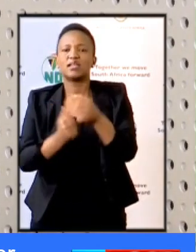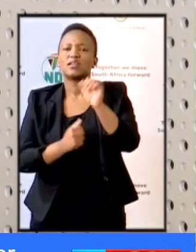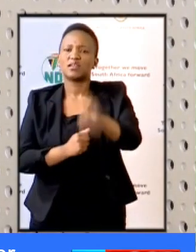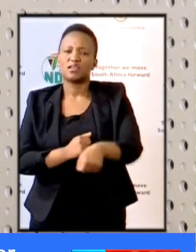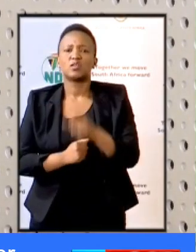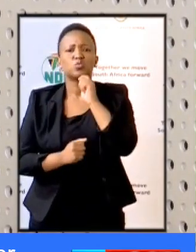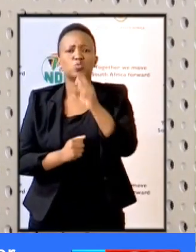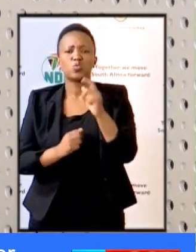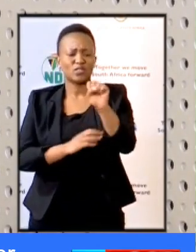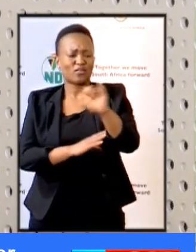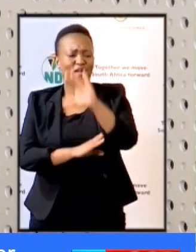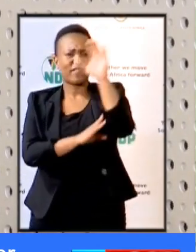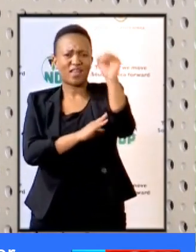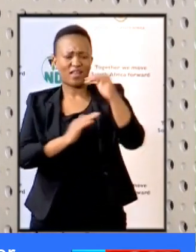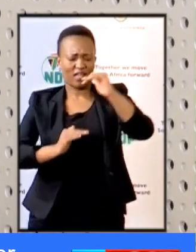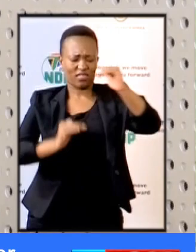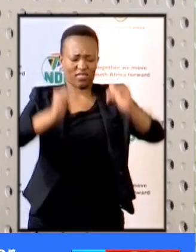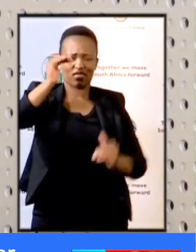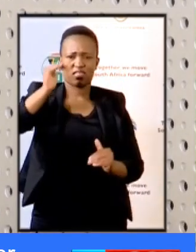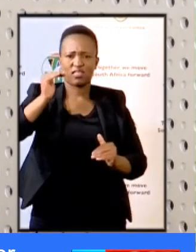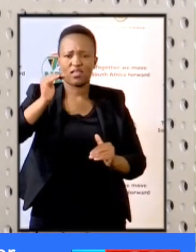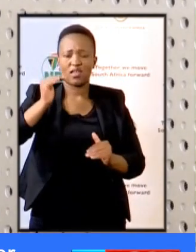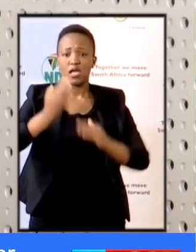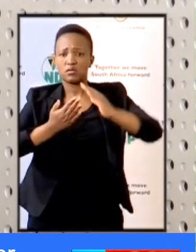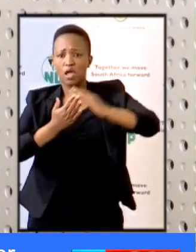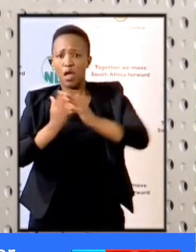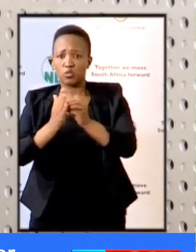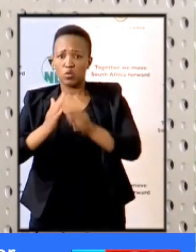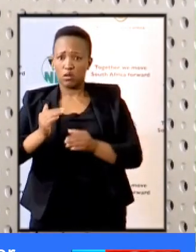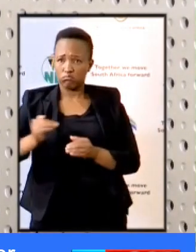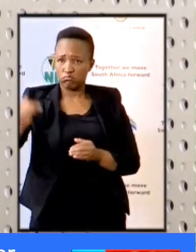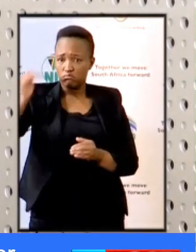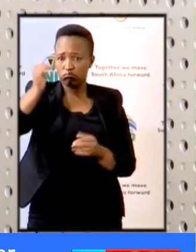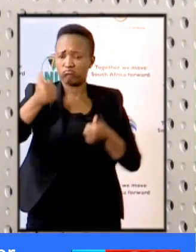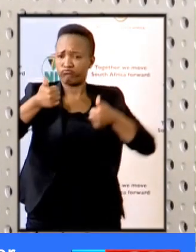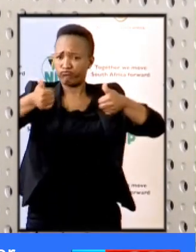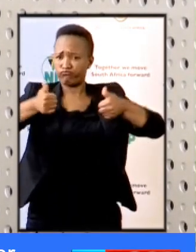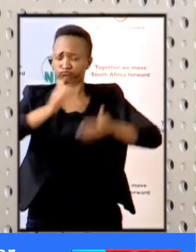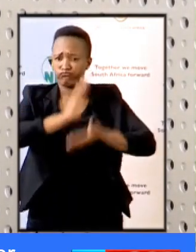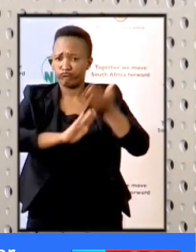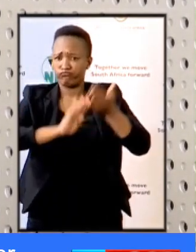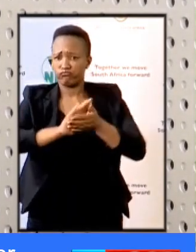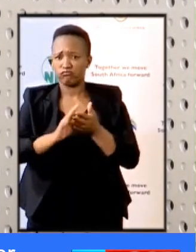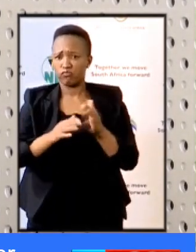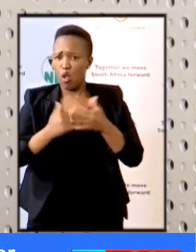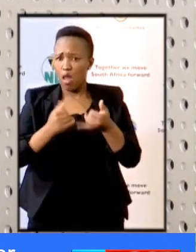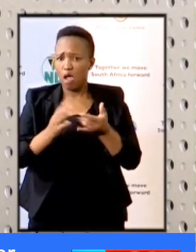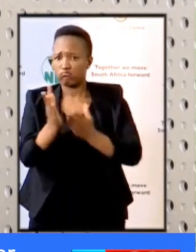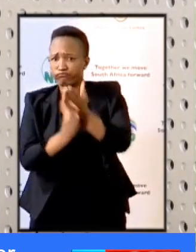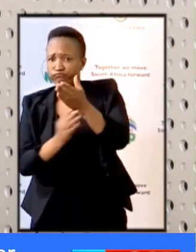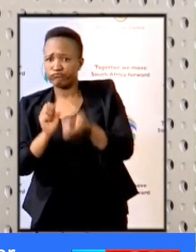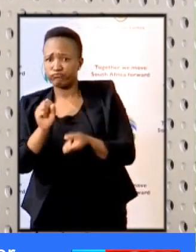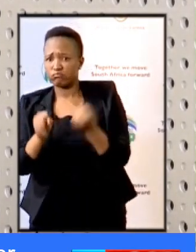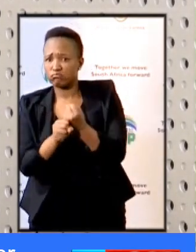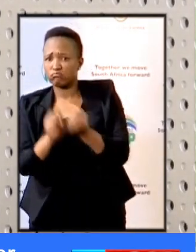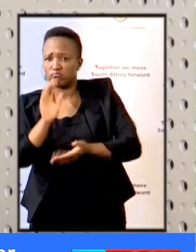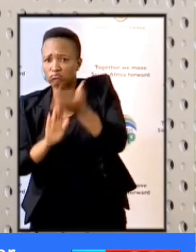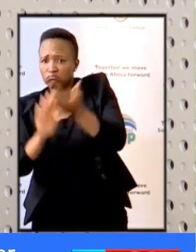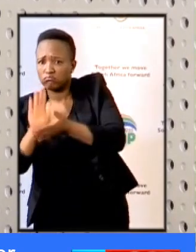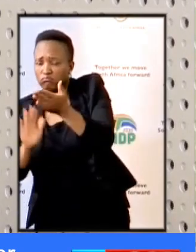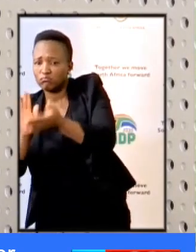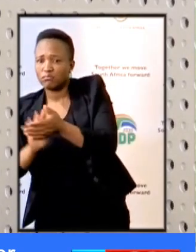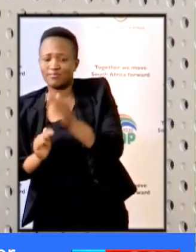society. There are students who come from better off families. They are likely to have lots of advantages. It's not something